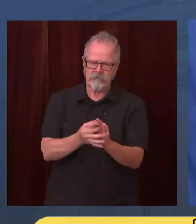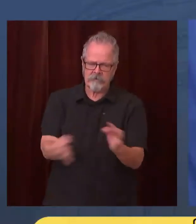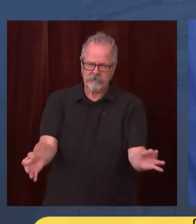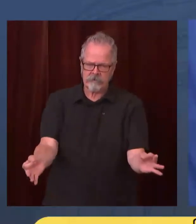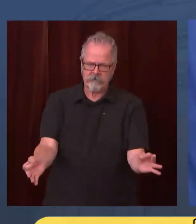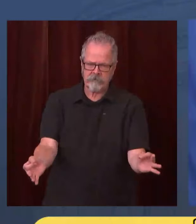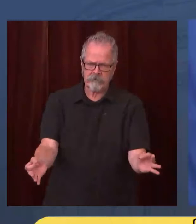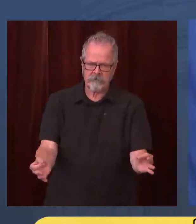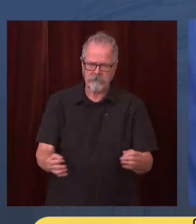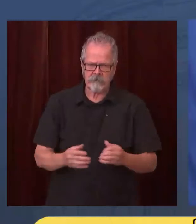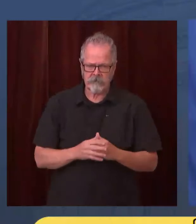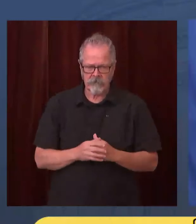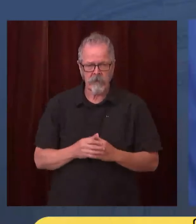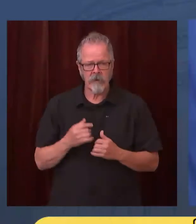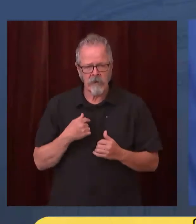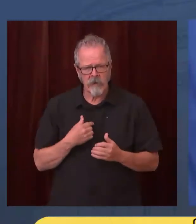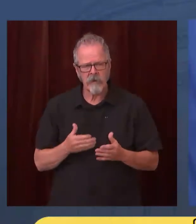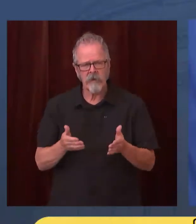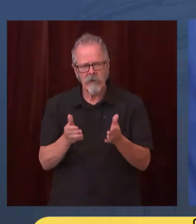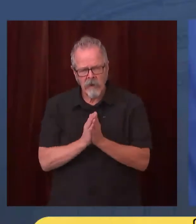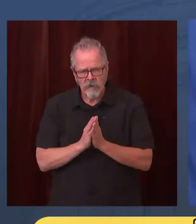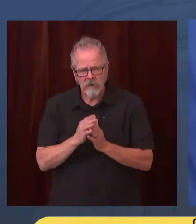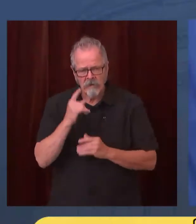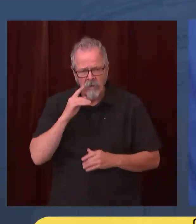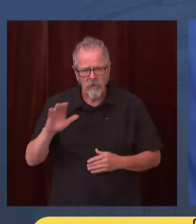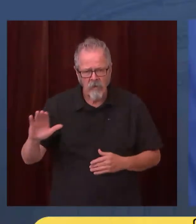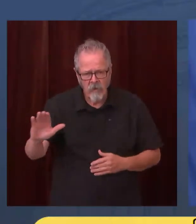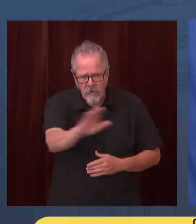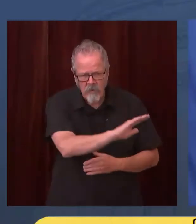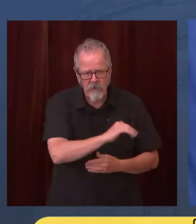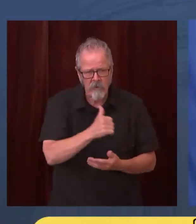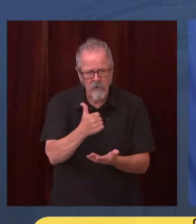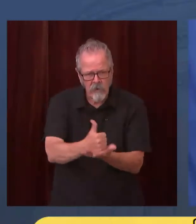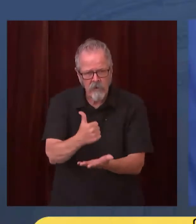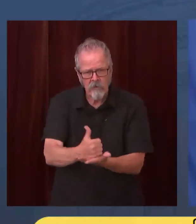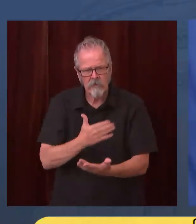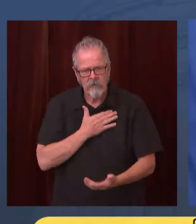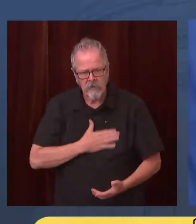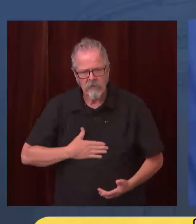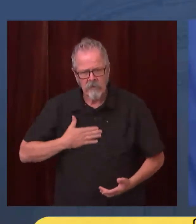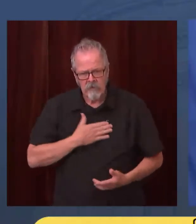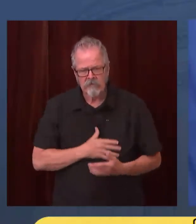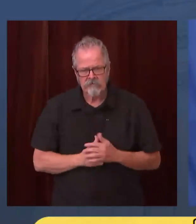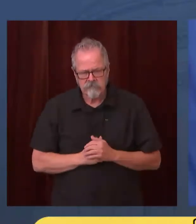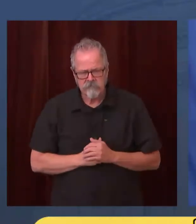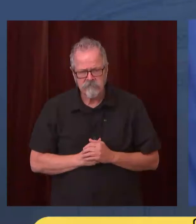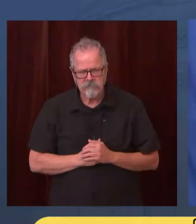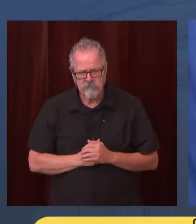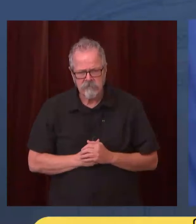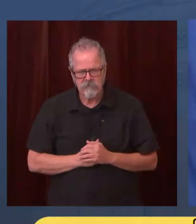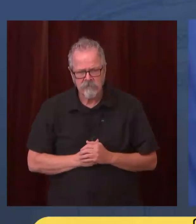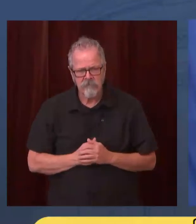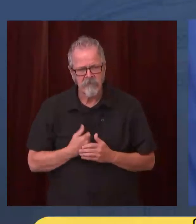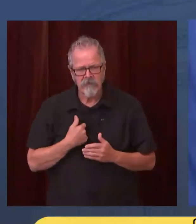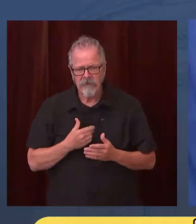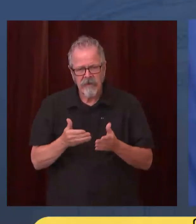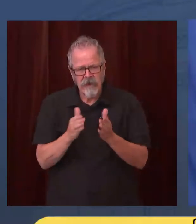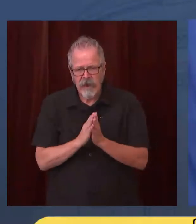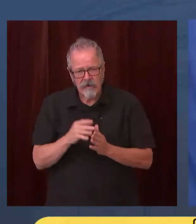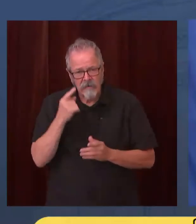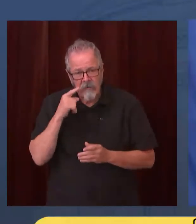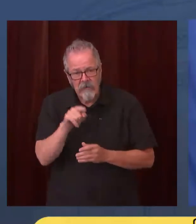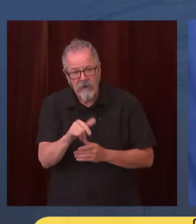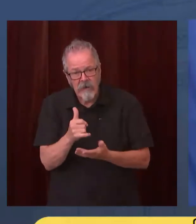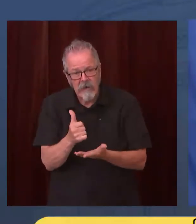your help, our community, our Washingtonians. I'm asking your help because we can't do this alone.